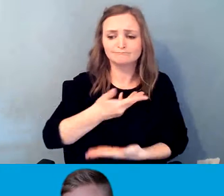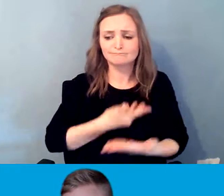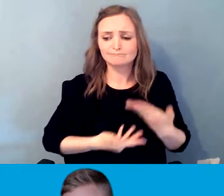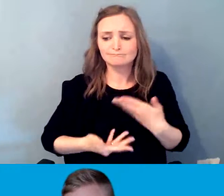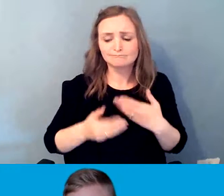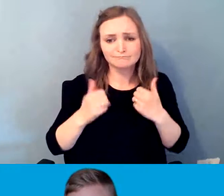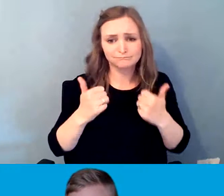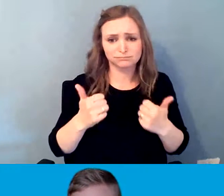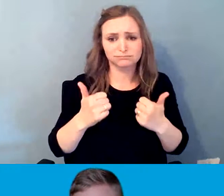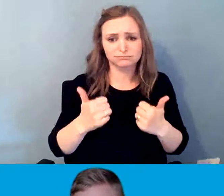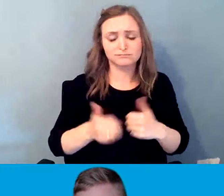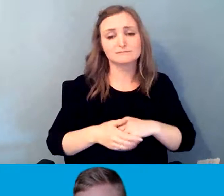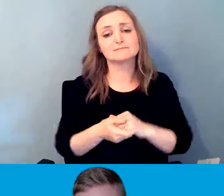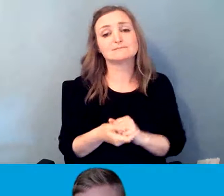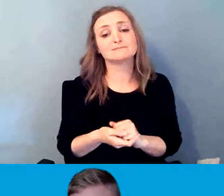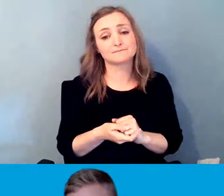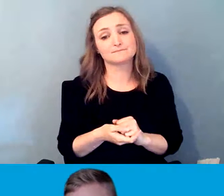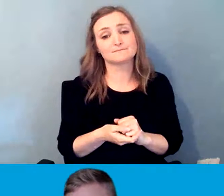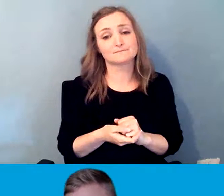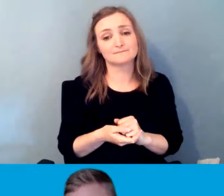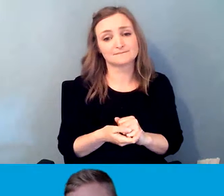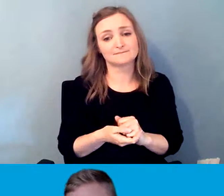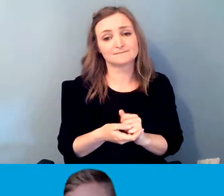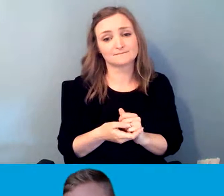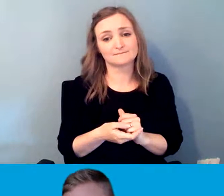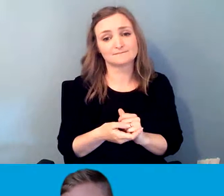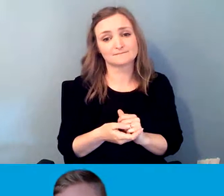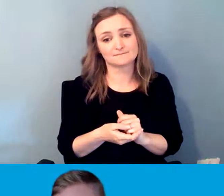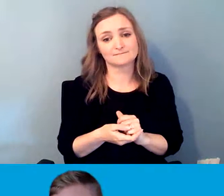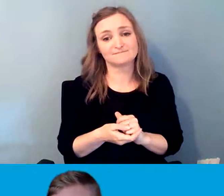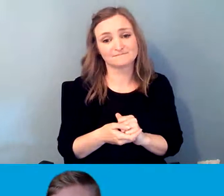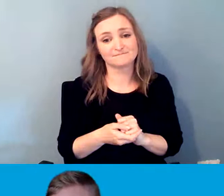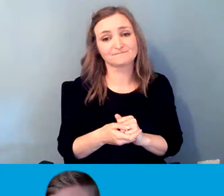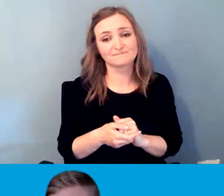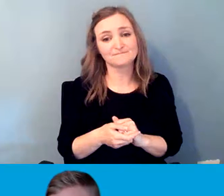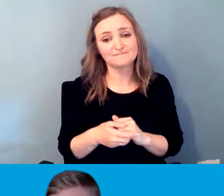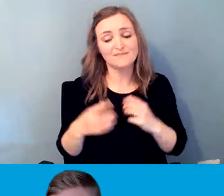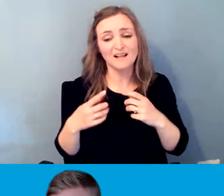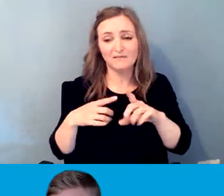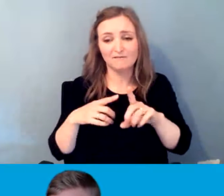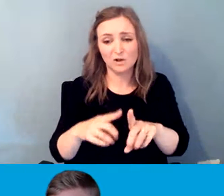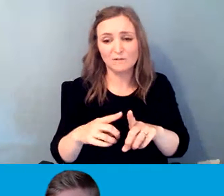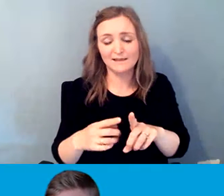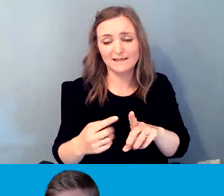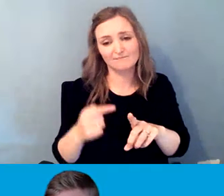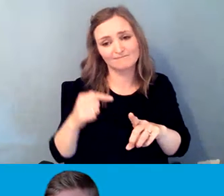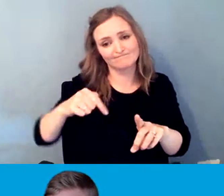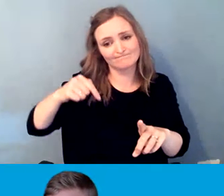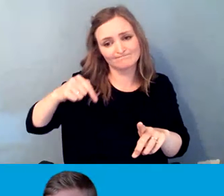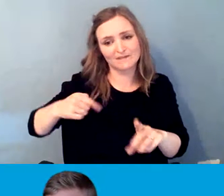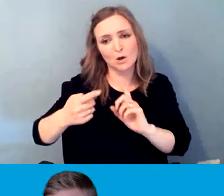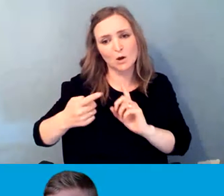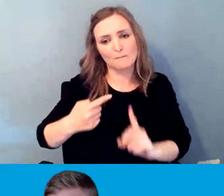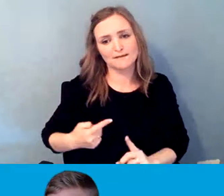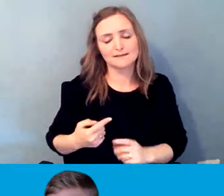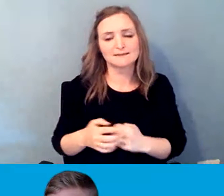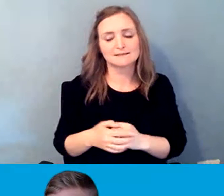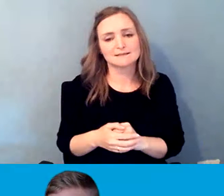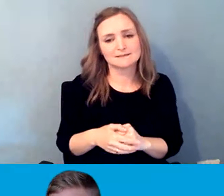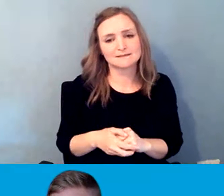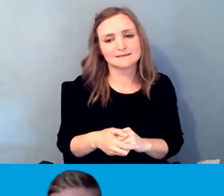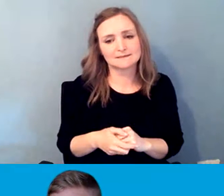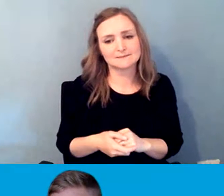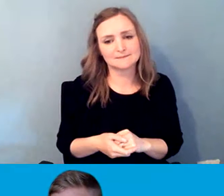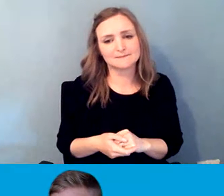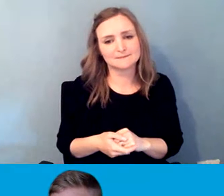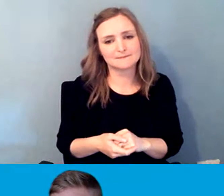been really good. It's in line with the last couple of comments that have been made really by other participants. They're trying